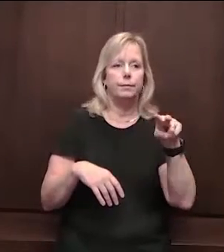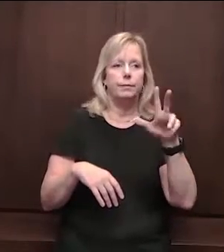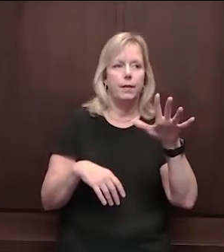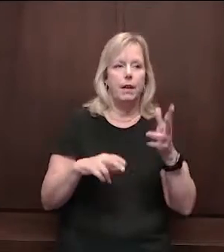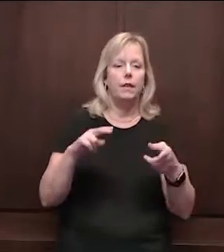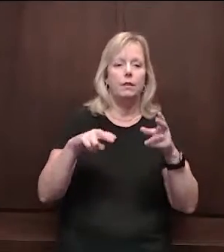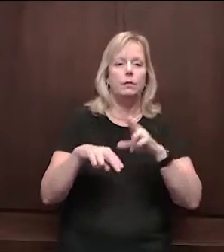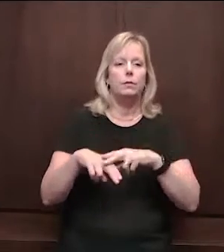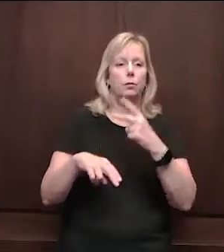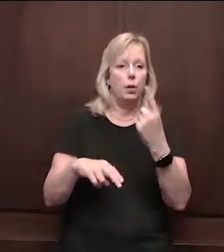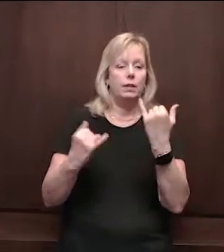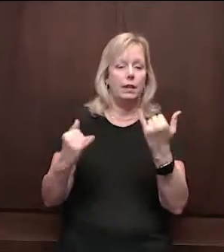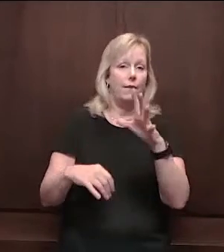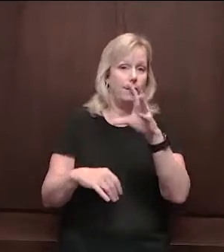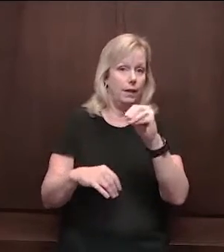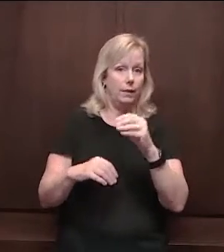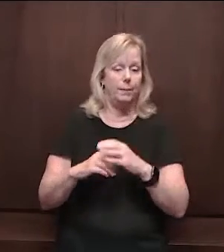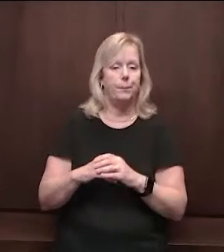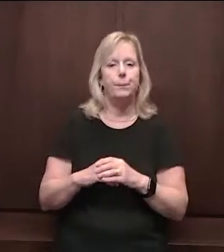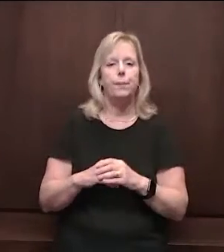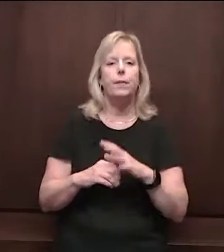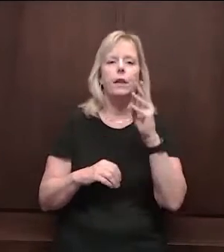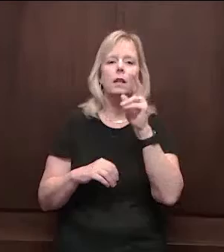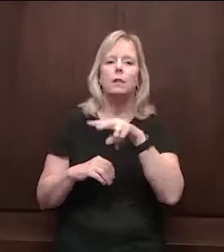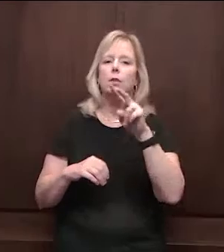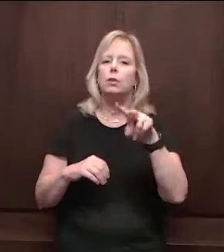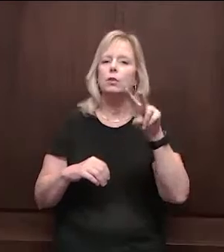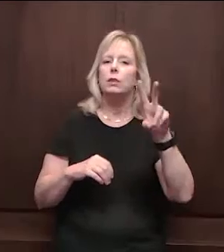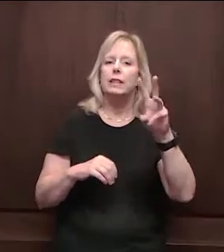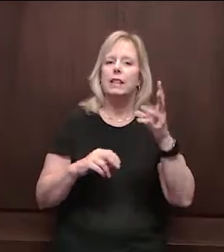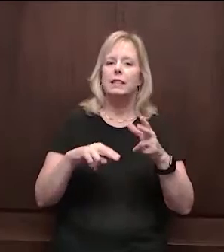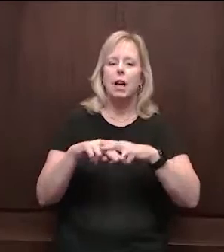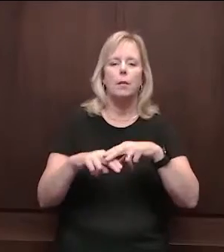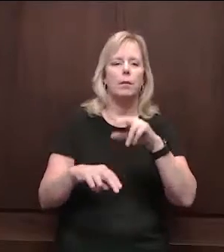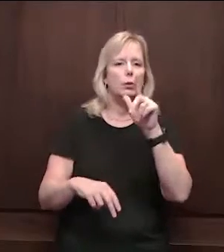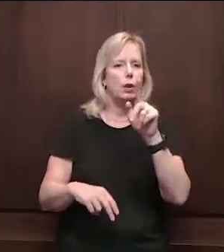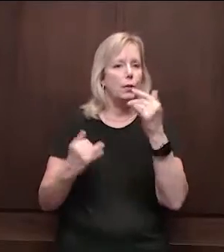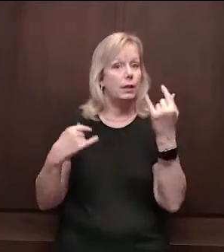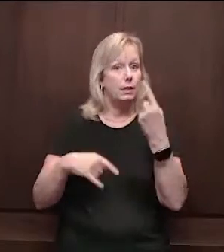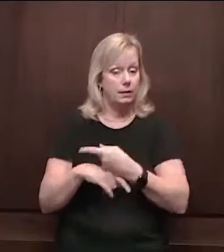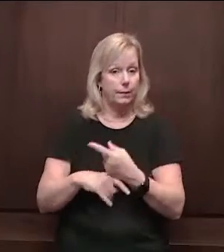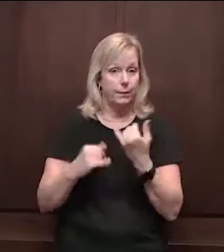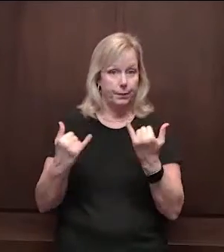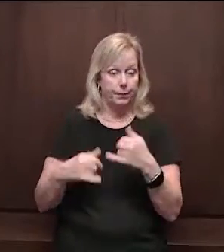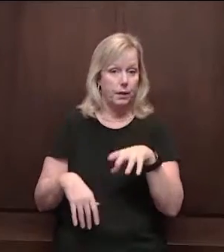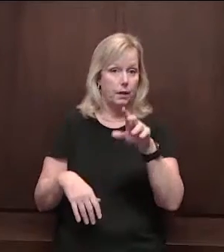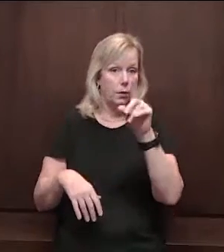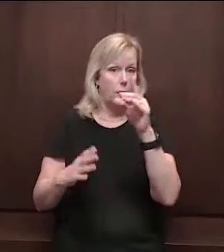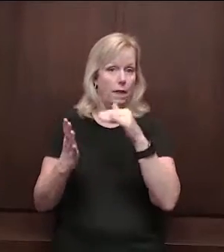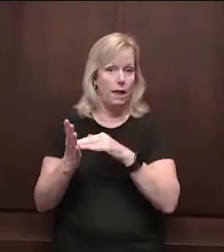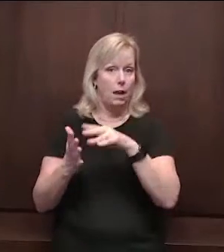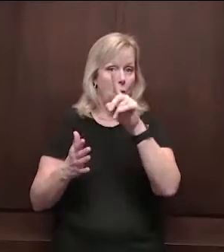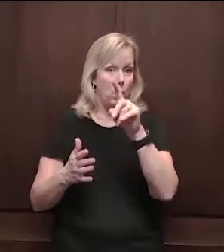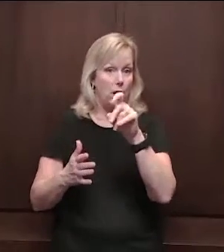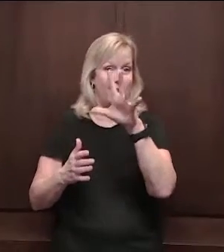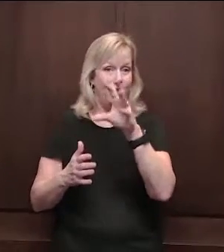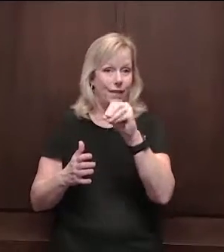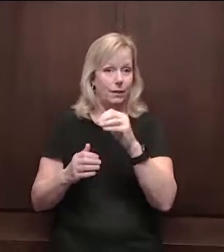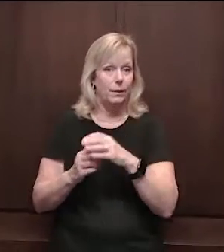up 1 to 50. 62226, up 21 today to